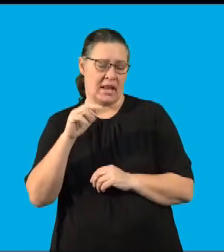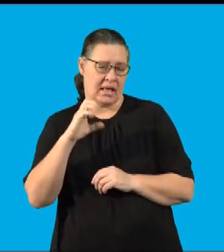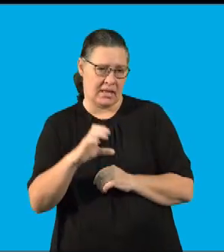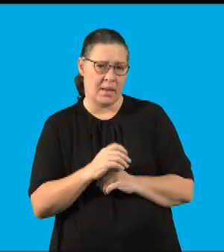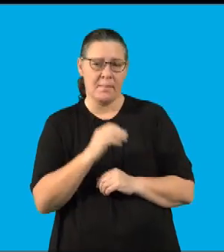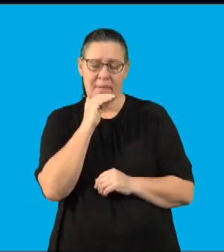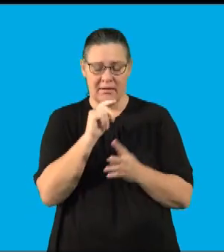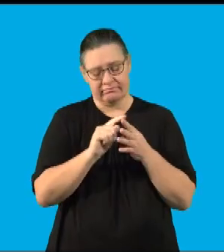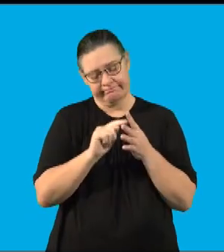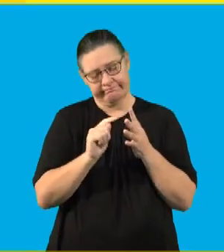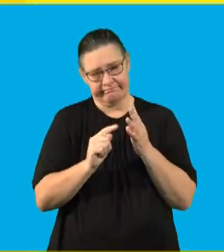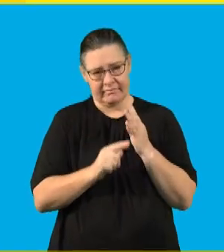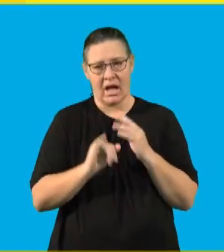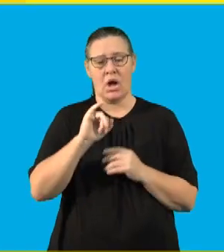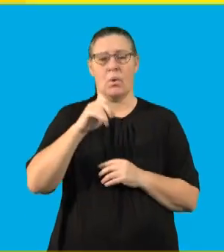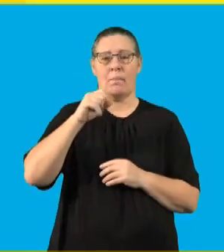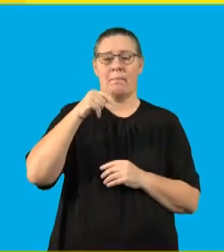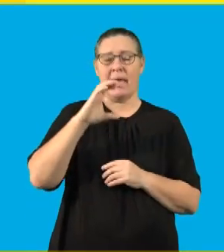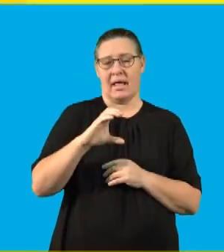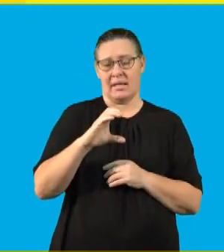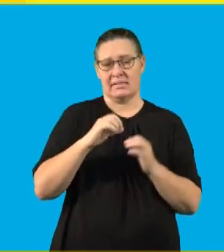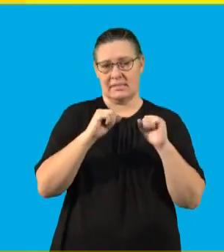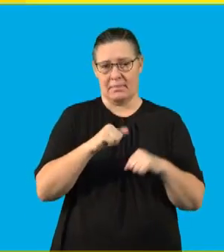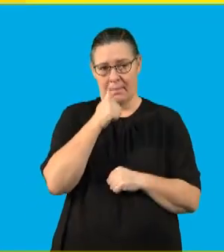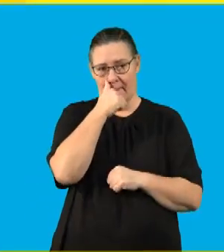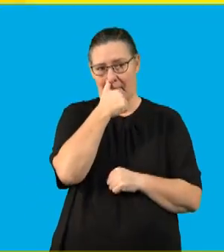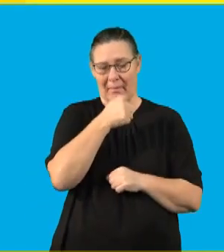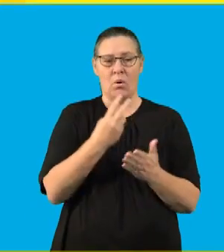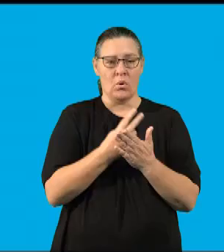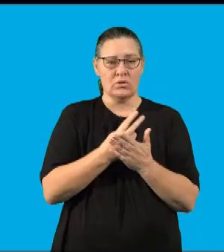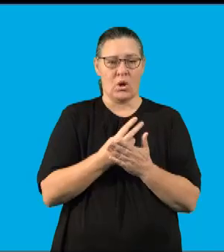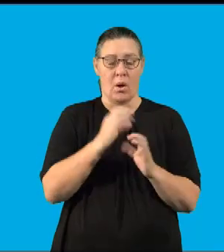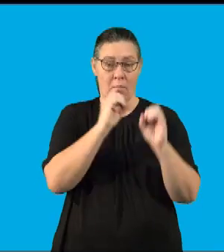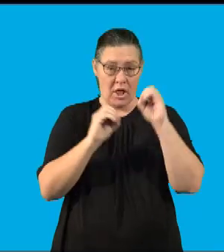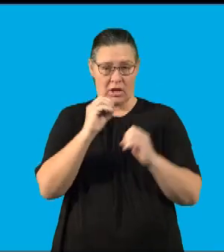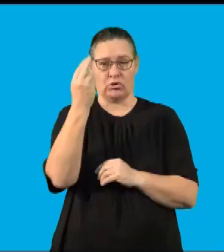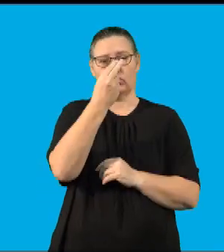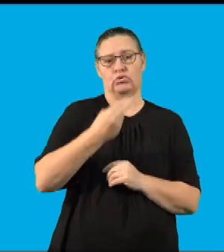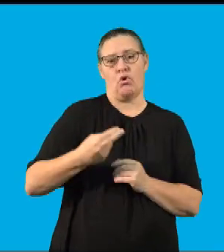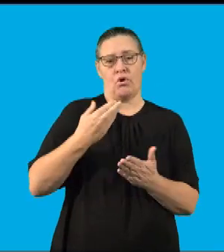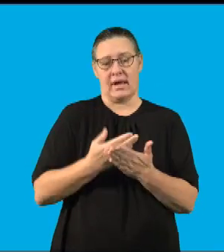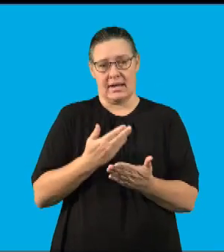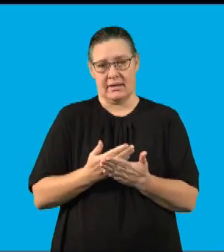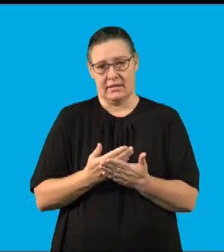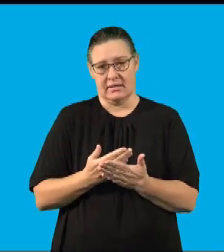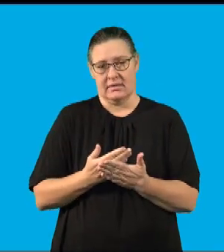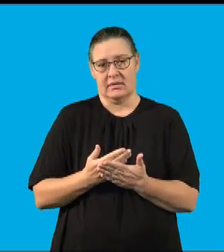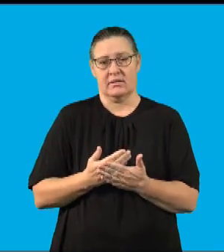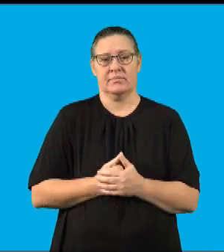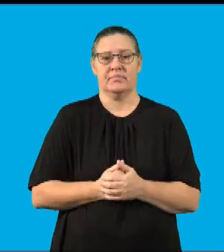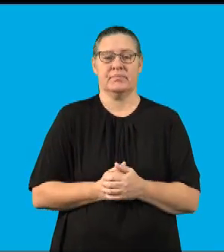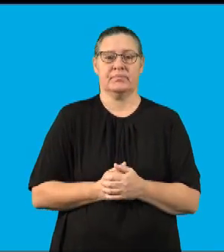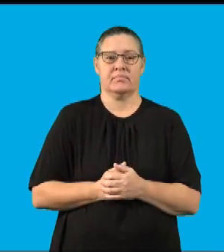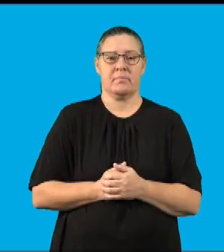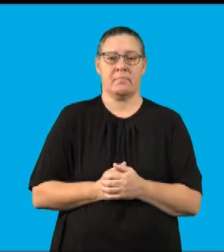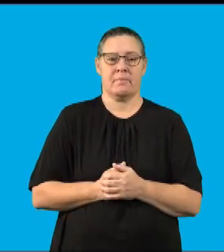the rules of naming, using through the IUPAC naming system. You also need to be able to draw those organic molecules that you have named. So you need